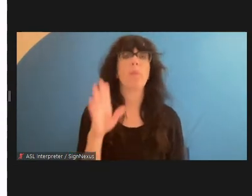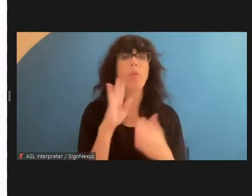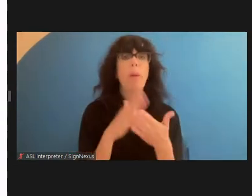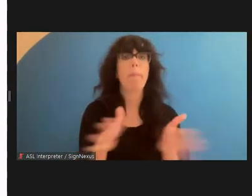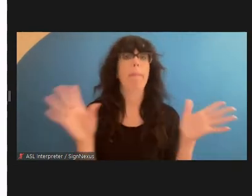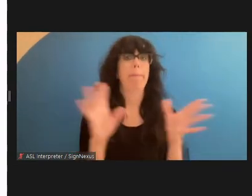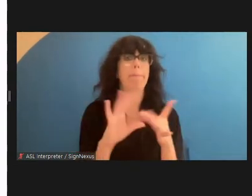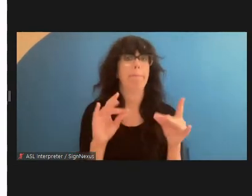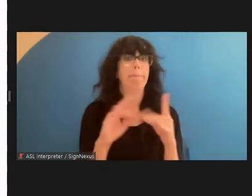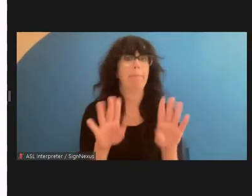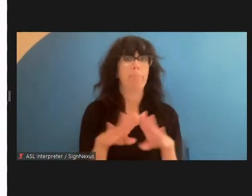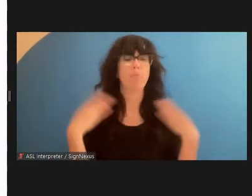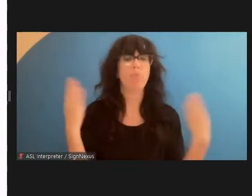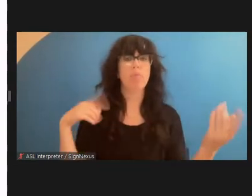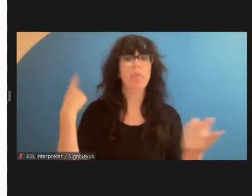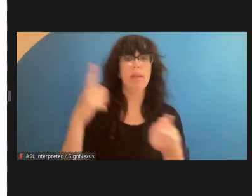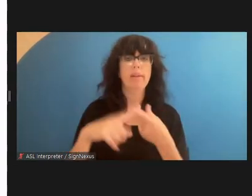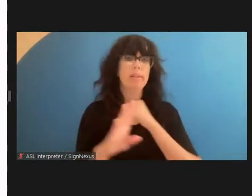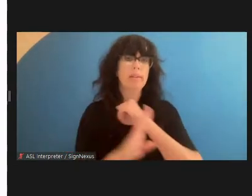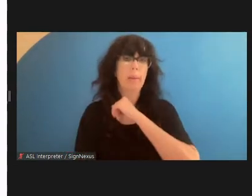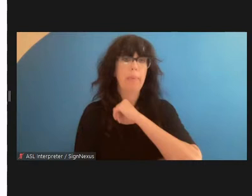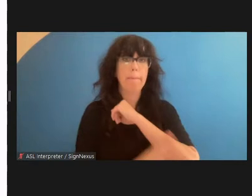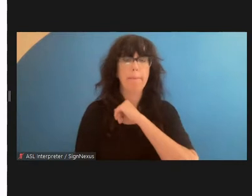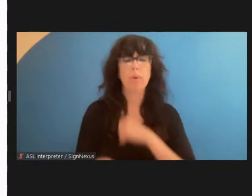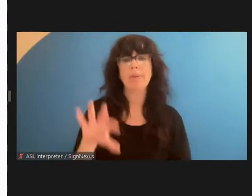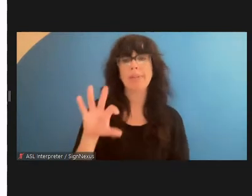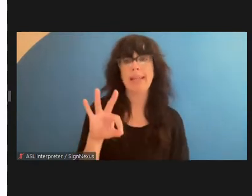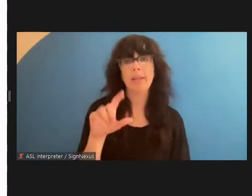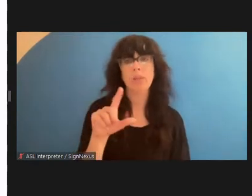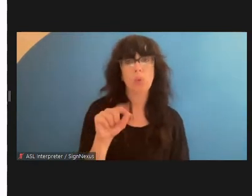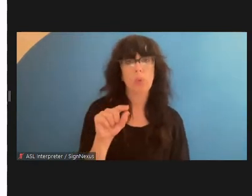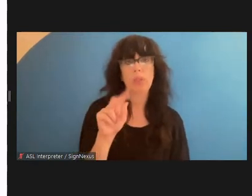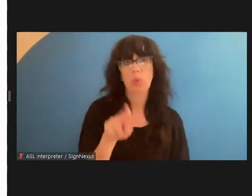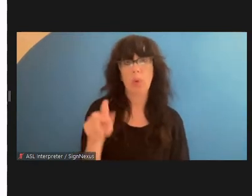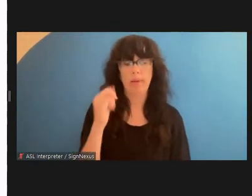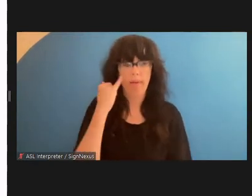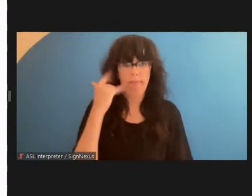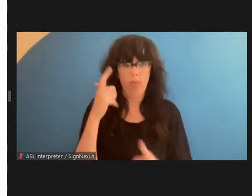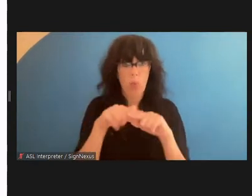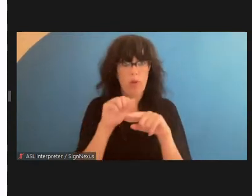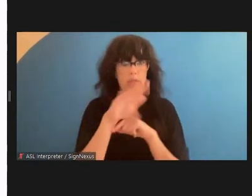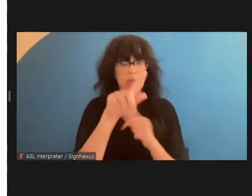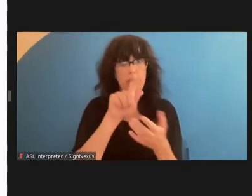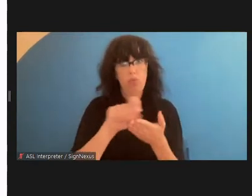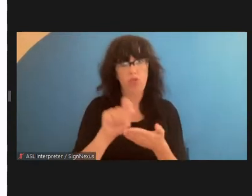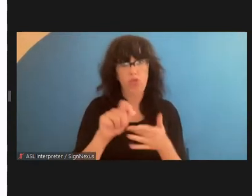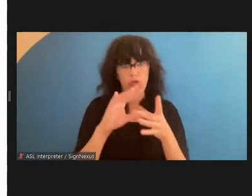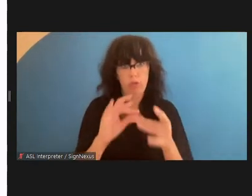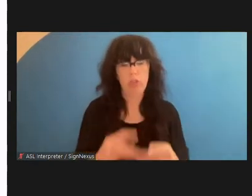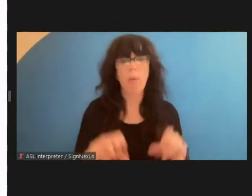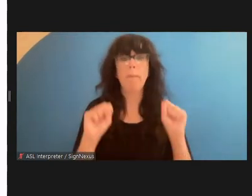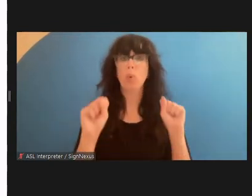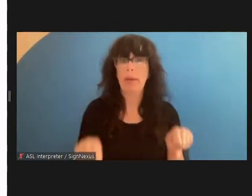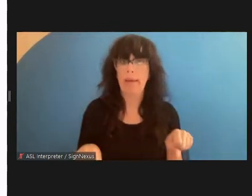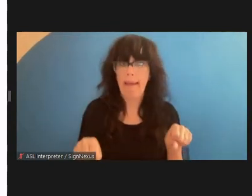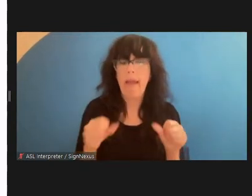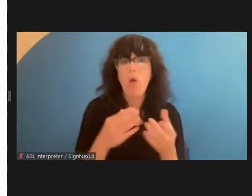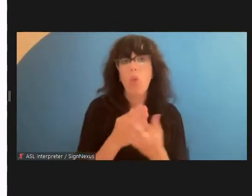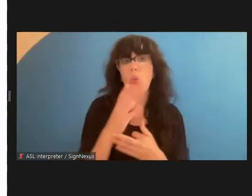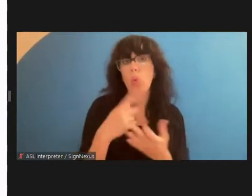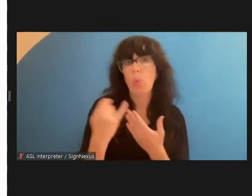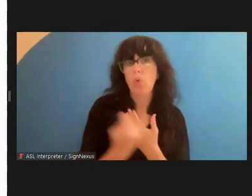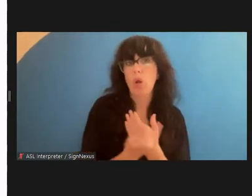open until september 9th of 2022 if you'd like to submit written comments you may do so in the following ways through our project